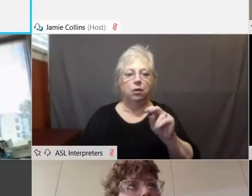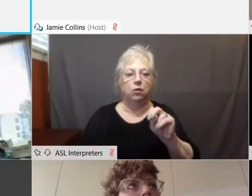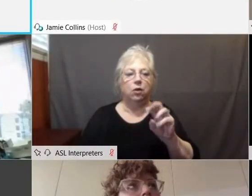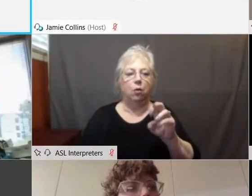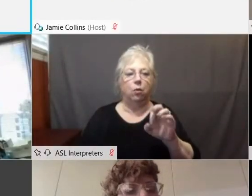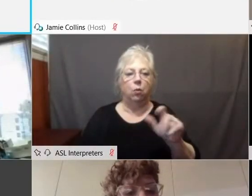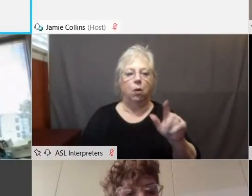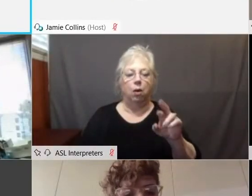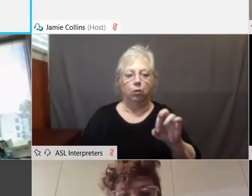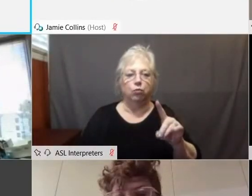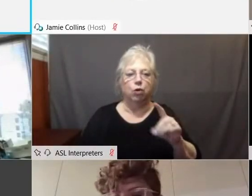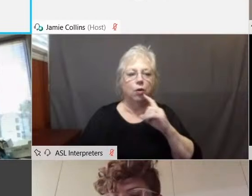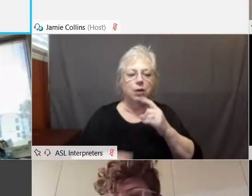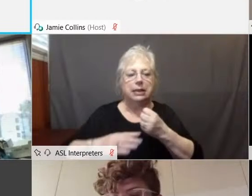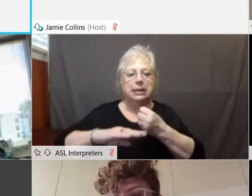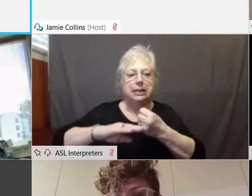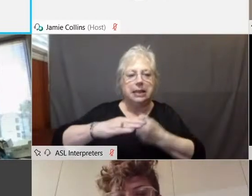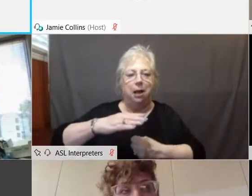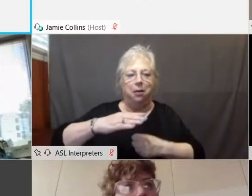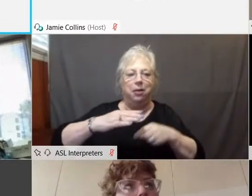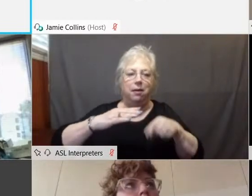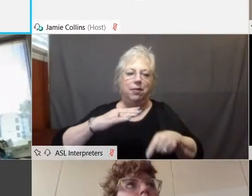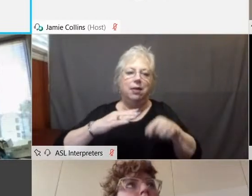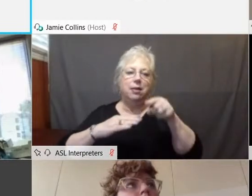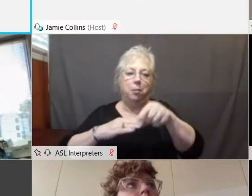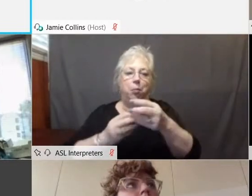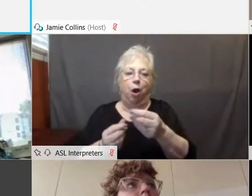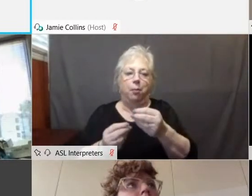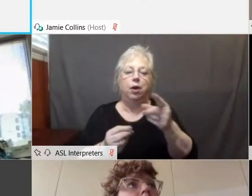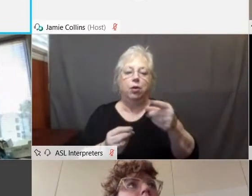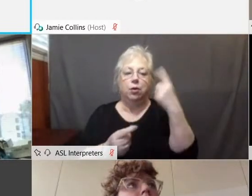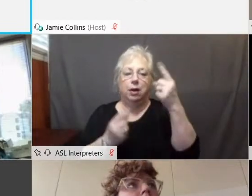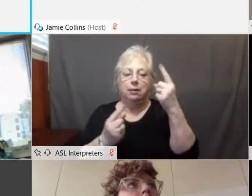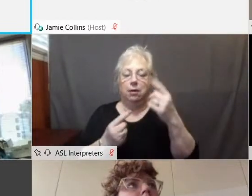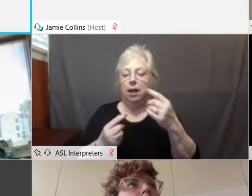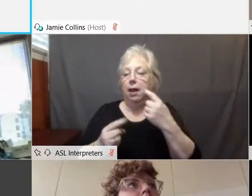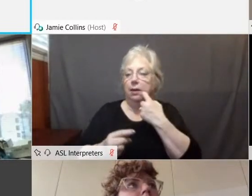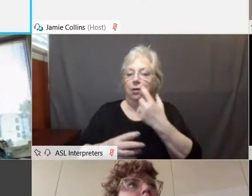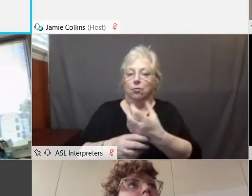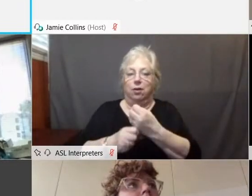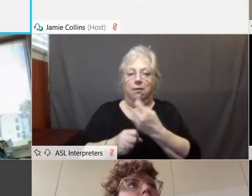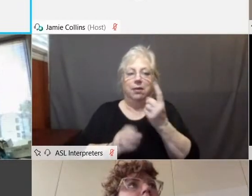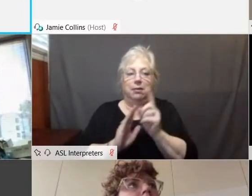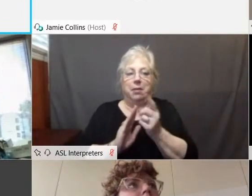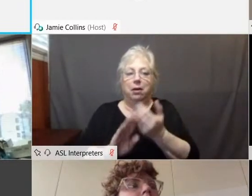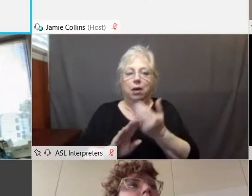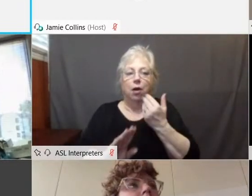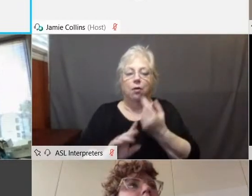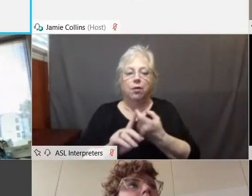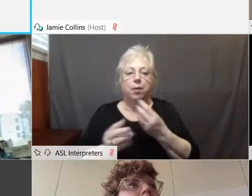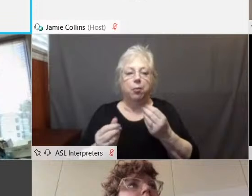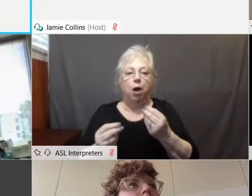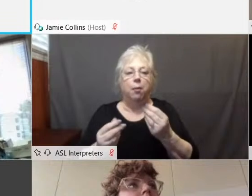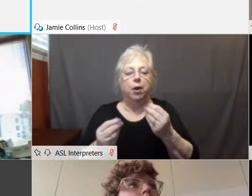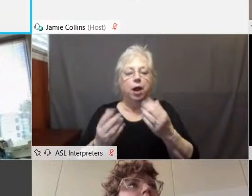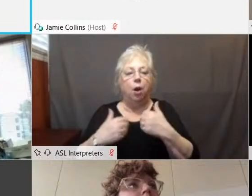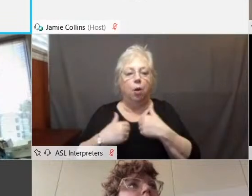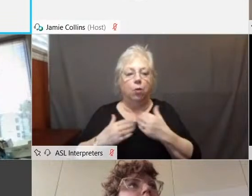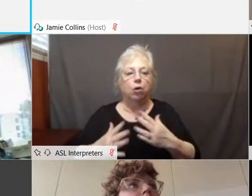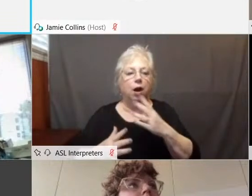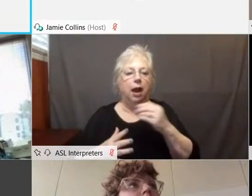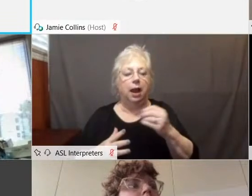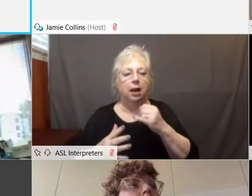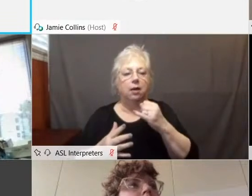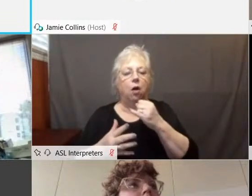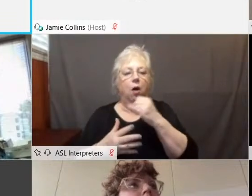of the property under consideration. Thank you. And I had just received this a minute ago from the property owner and their architect, so that's why I was in opposition